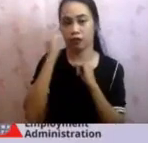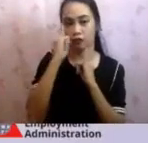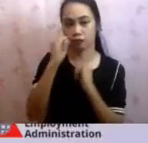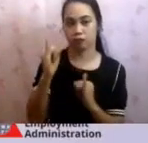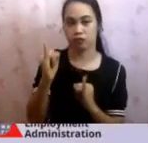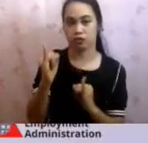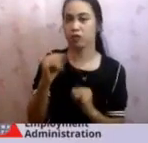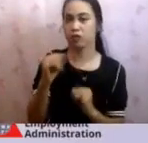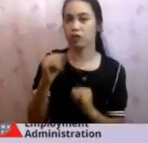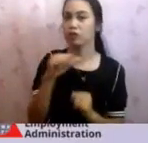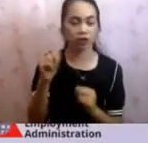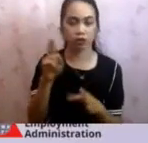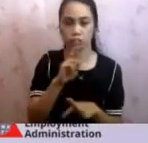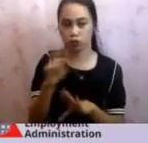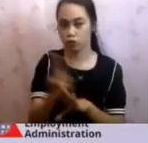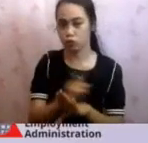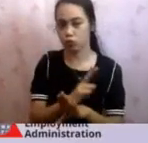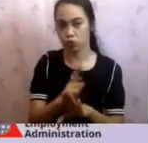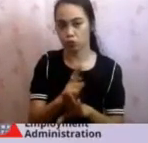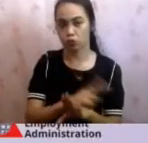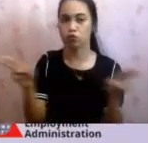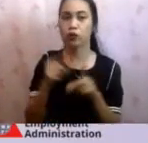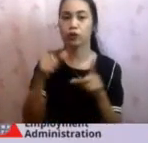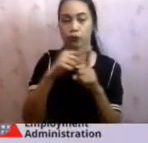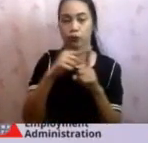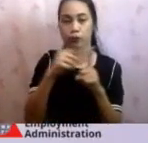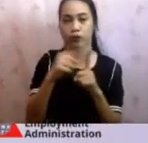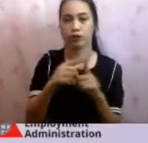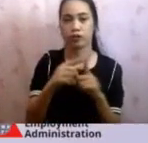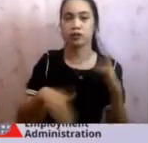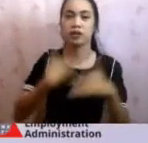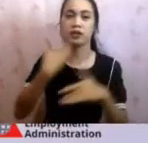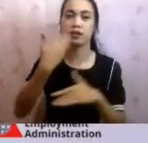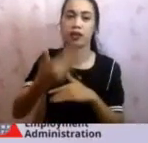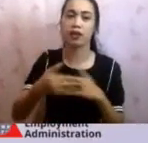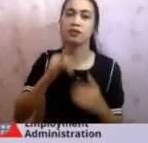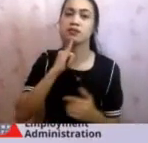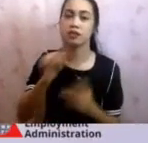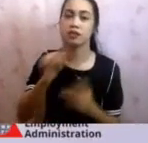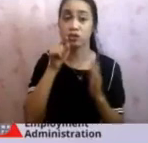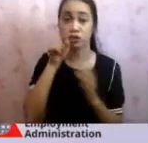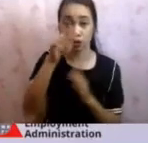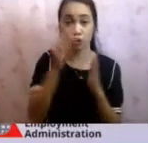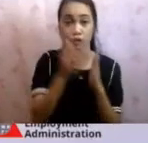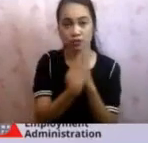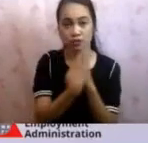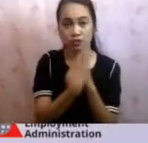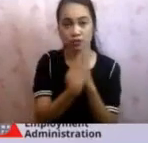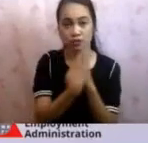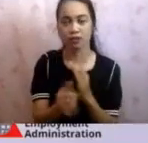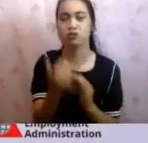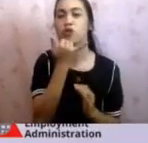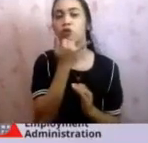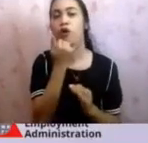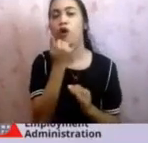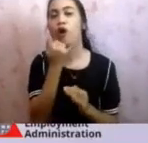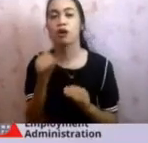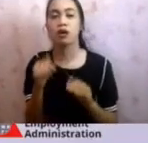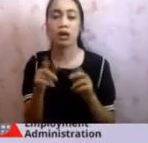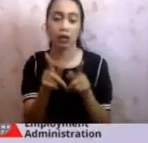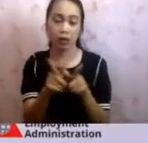abbreviations. Okay, next is your skills. So, wrong grammar and